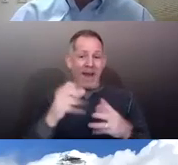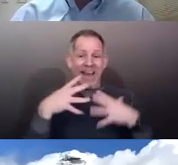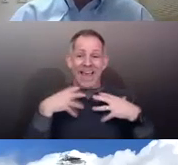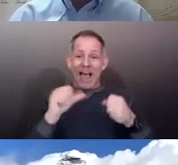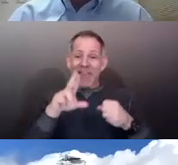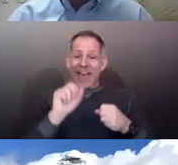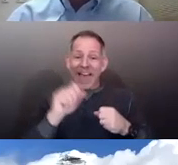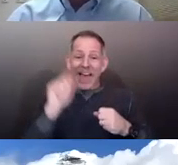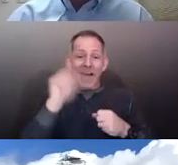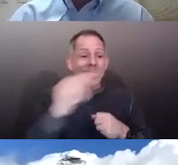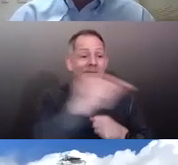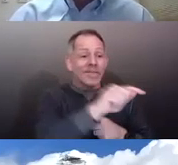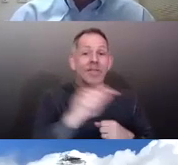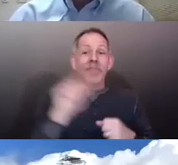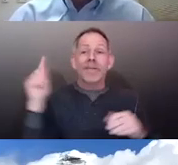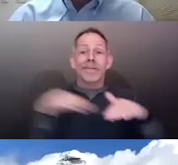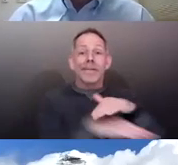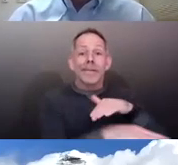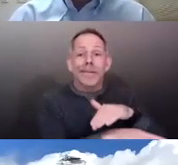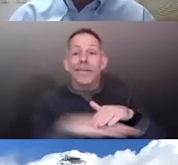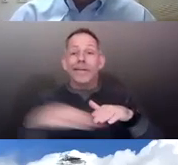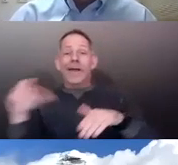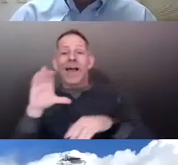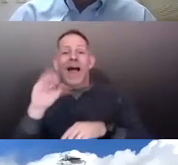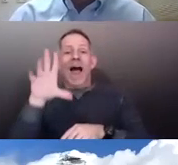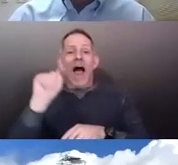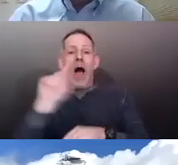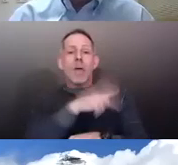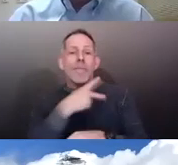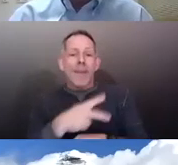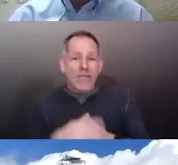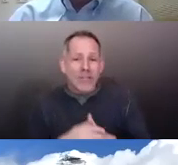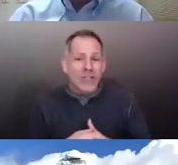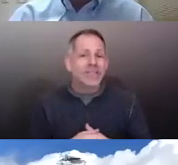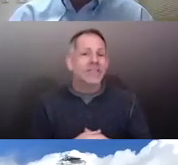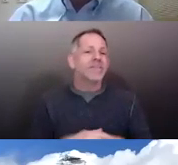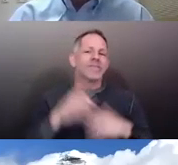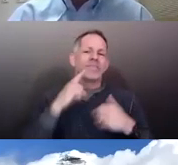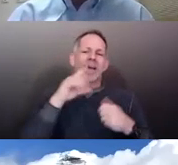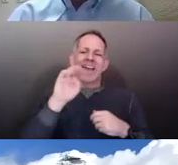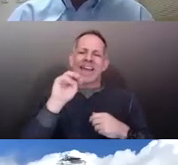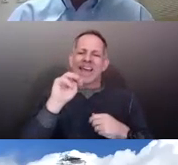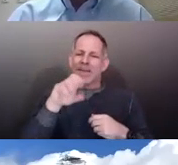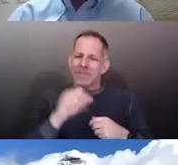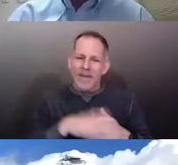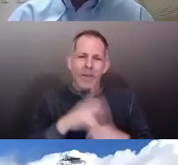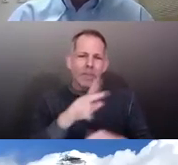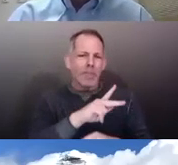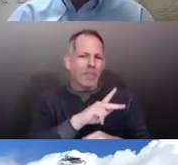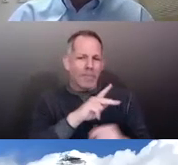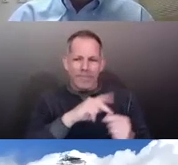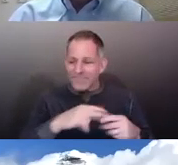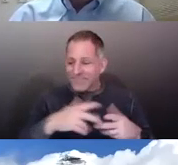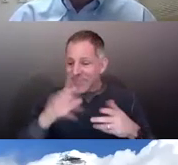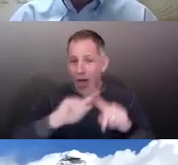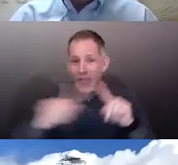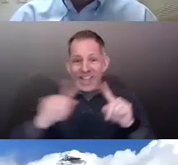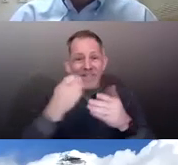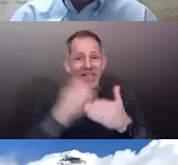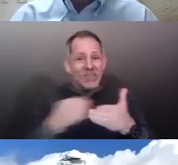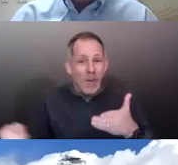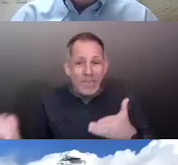and that other people like EMS need that personal protective equipment. So things were